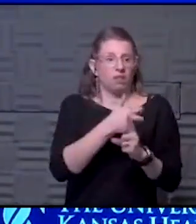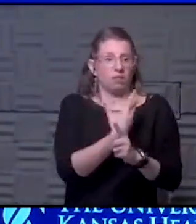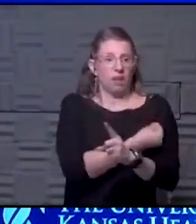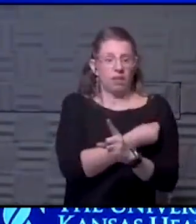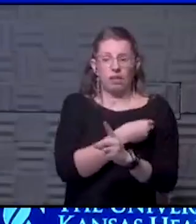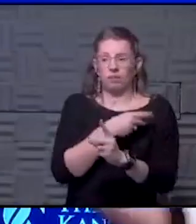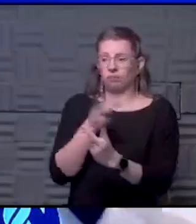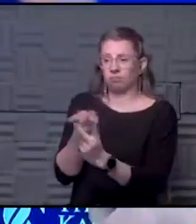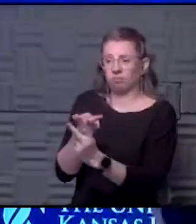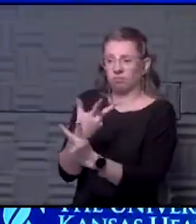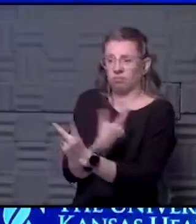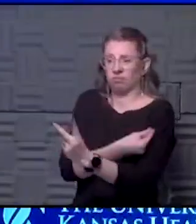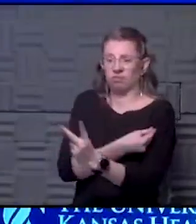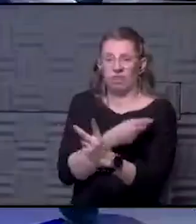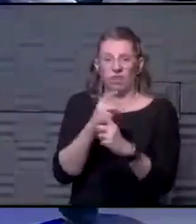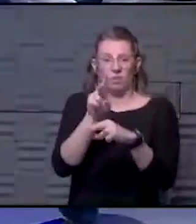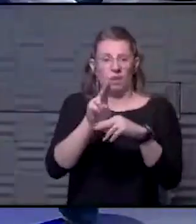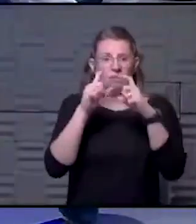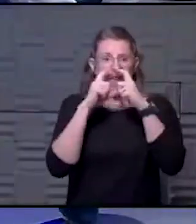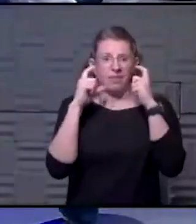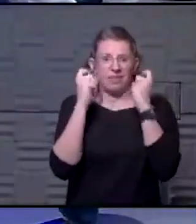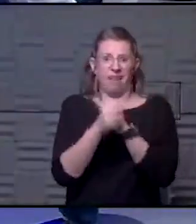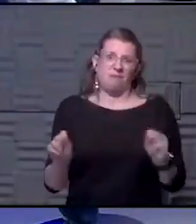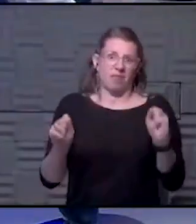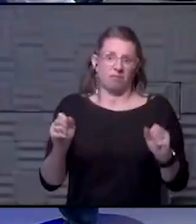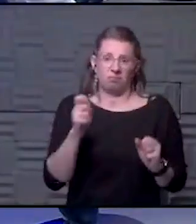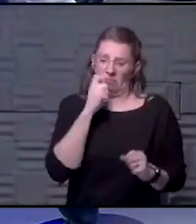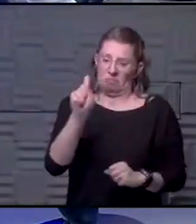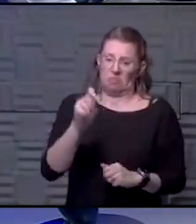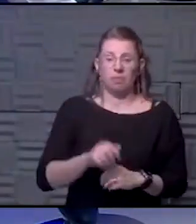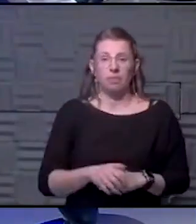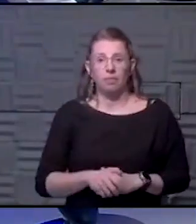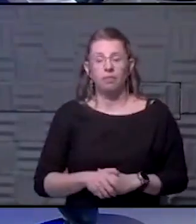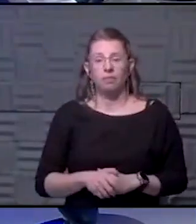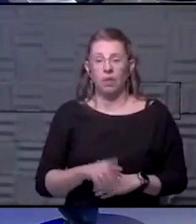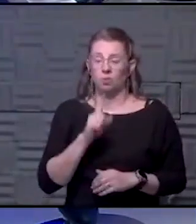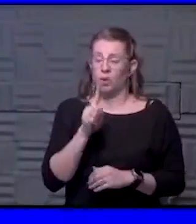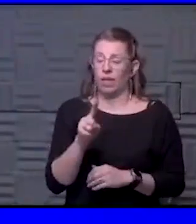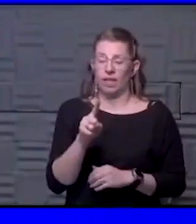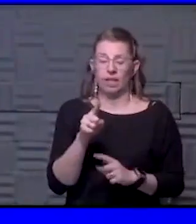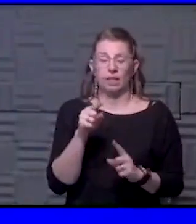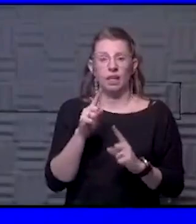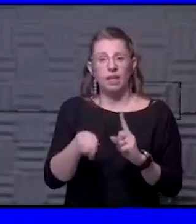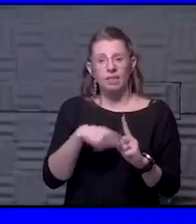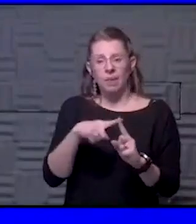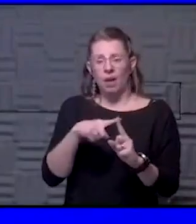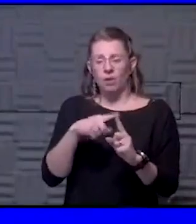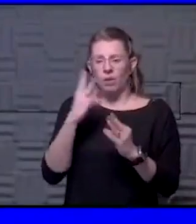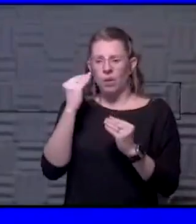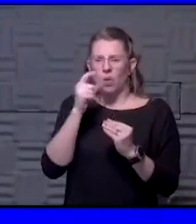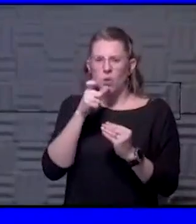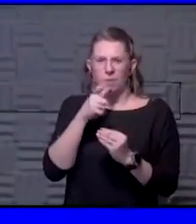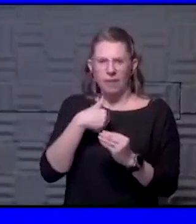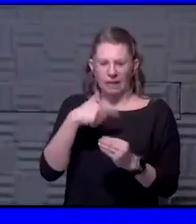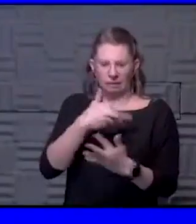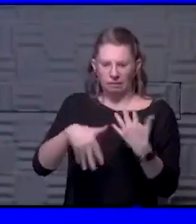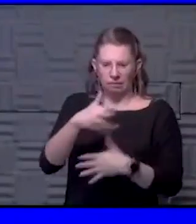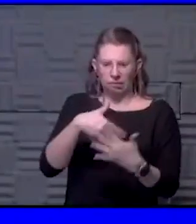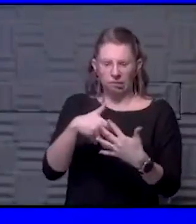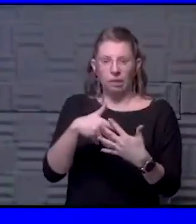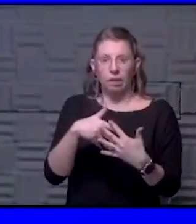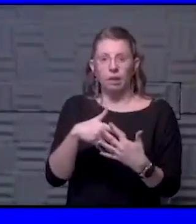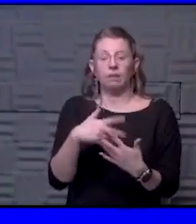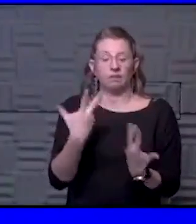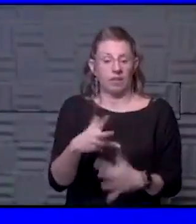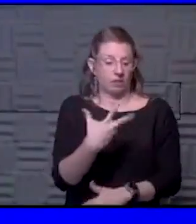mask, I think you're pretty safe at that point. Yeah, and it's all, it really is just about thinking about who you're around, and once you're, as you said, once